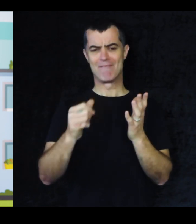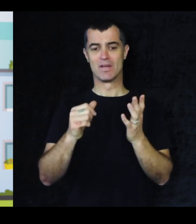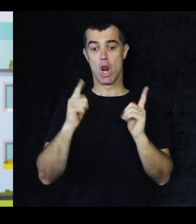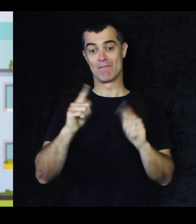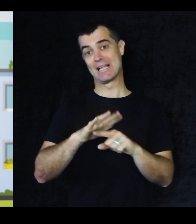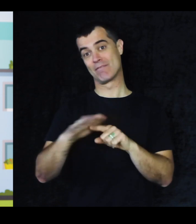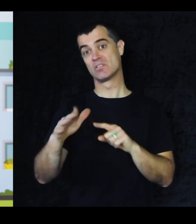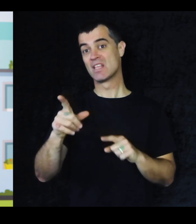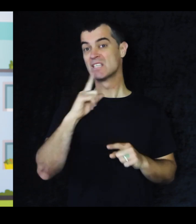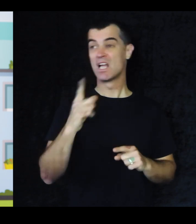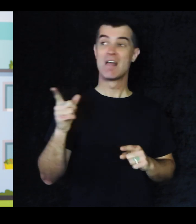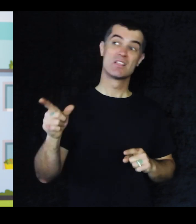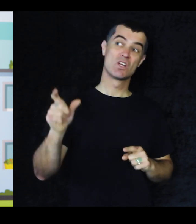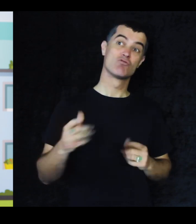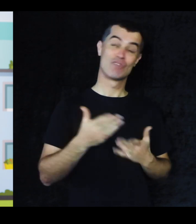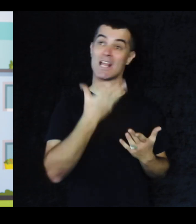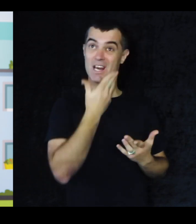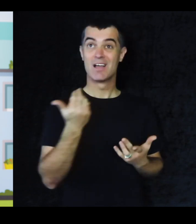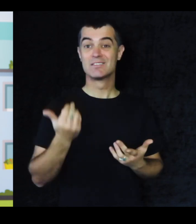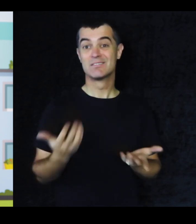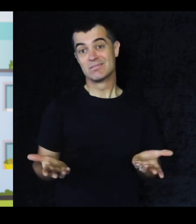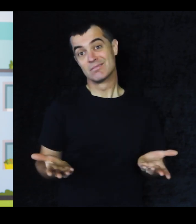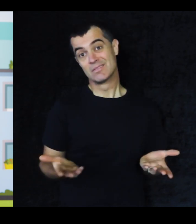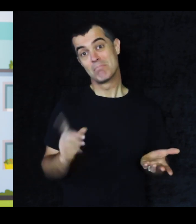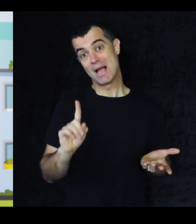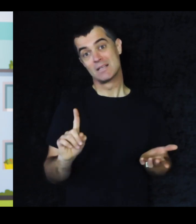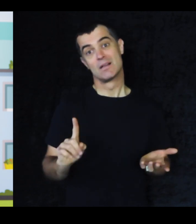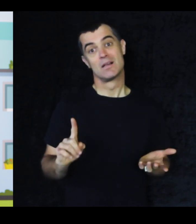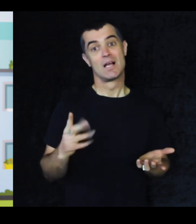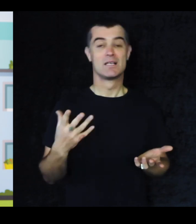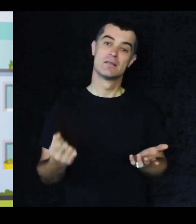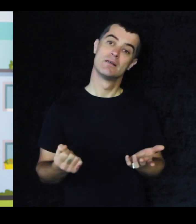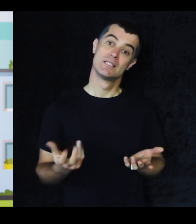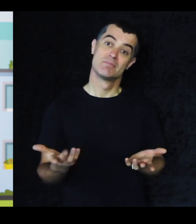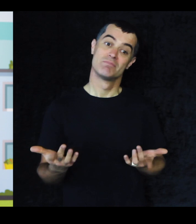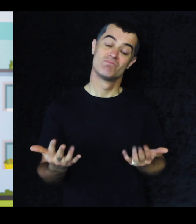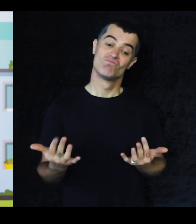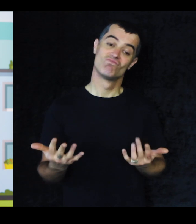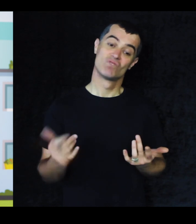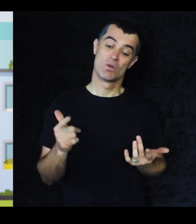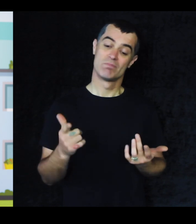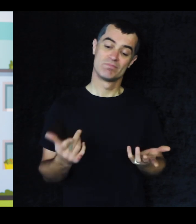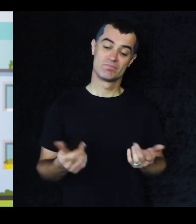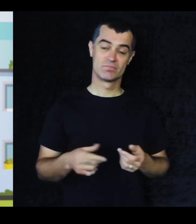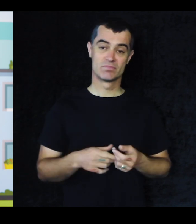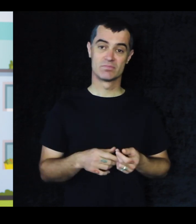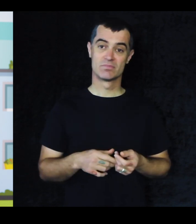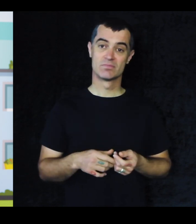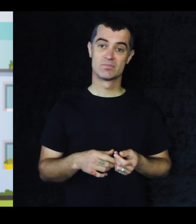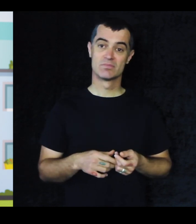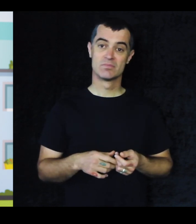it. So if they turn around and say, this guy's really nice, but he has